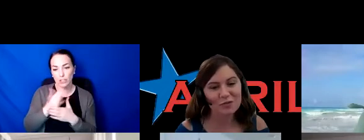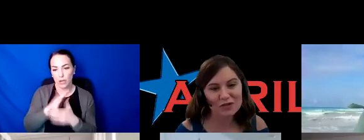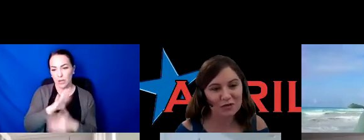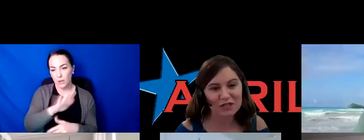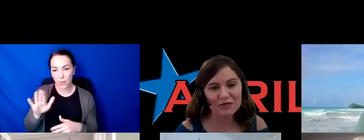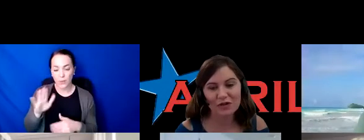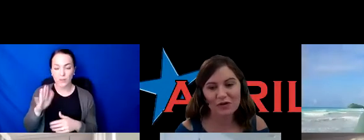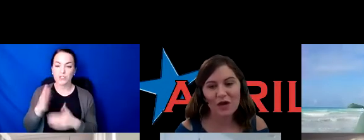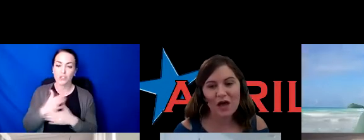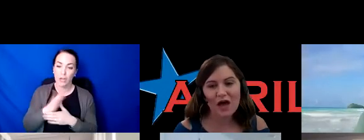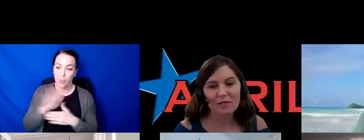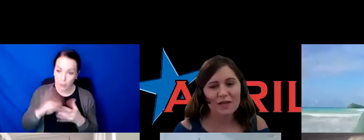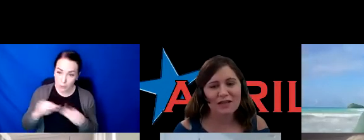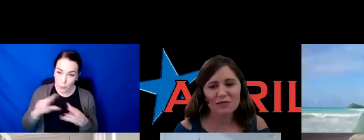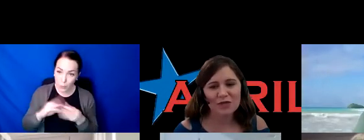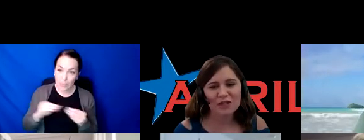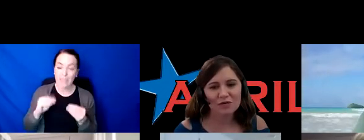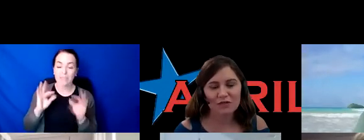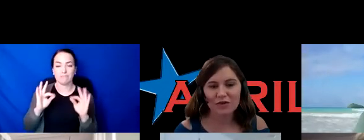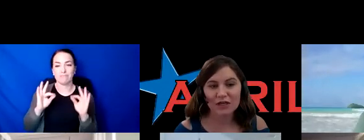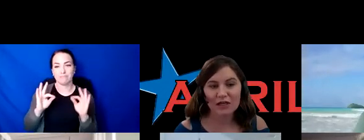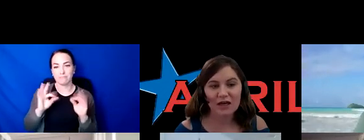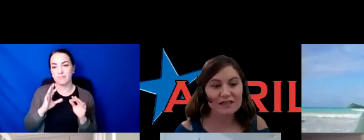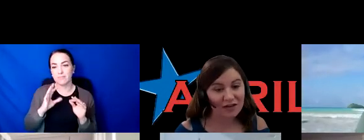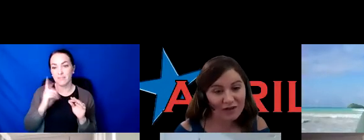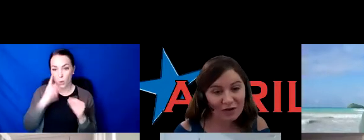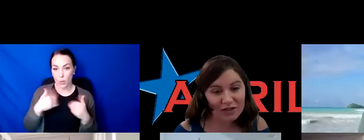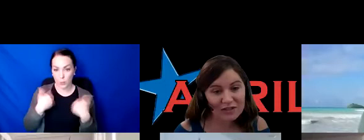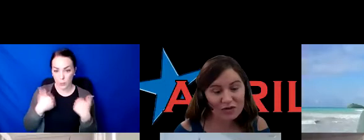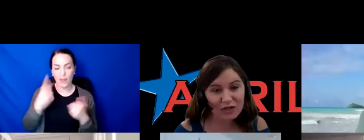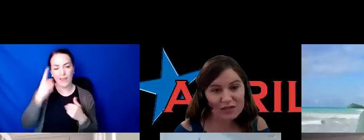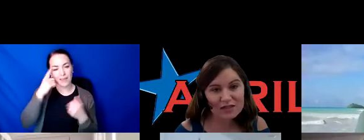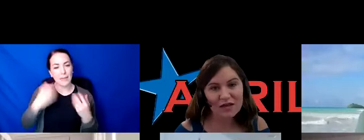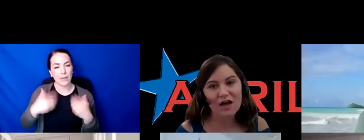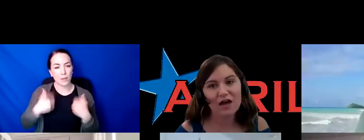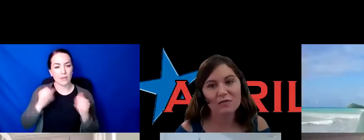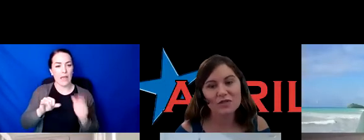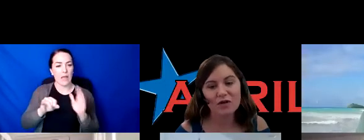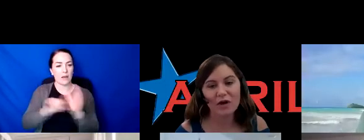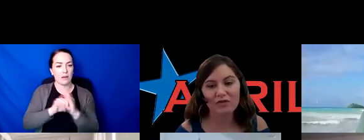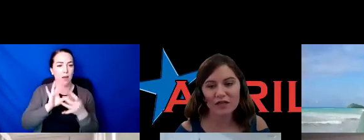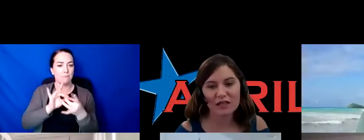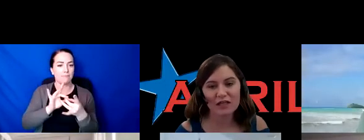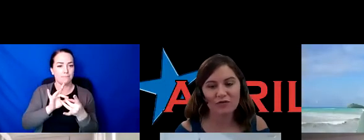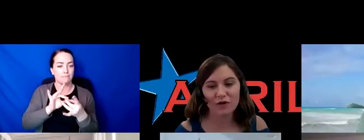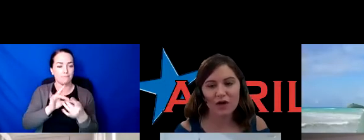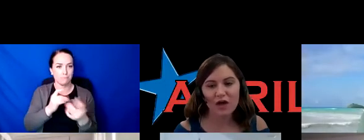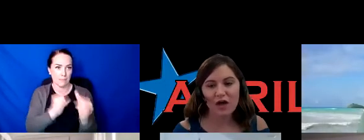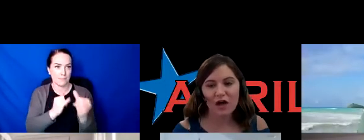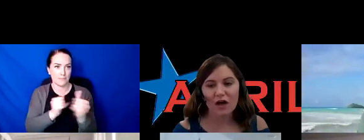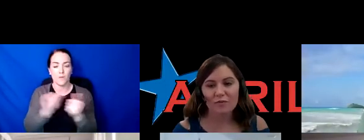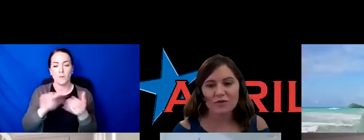shared so many stories for you, and I think so many youth can really identify with these stories. So I really thank you